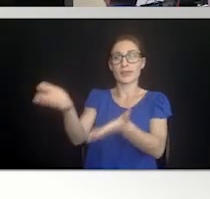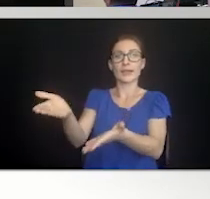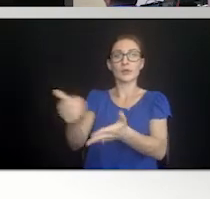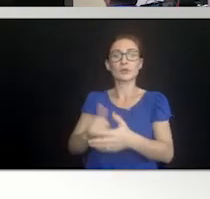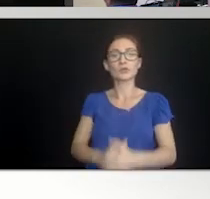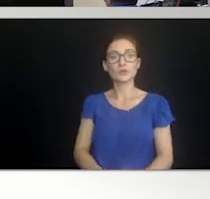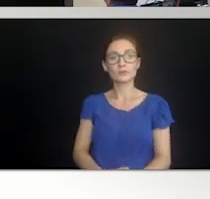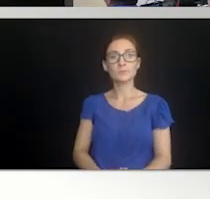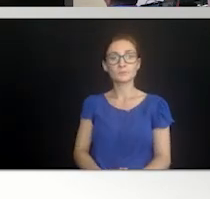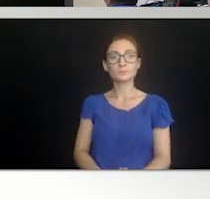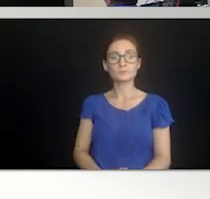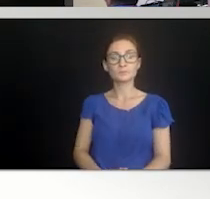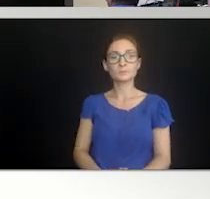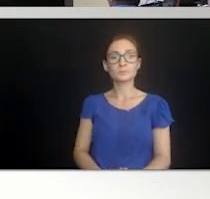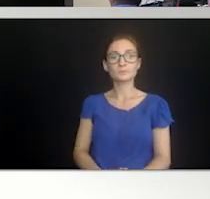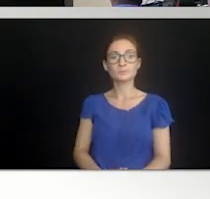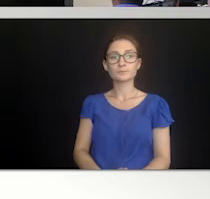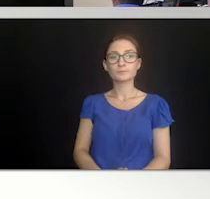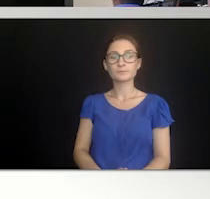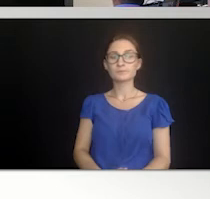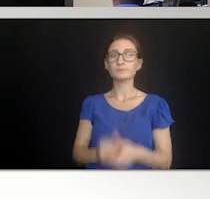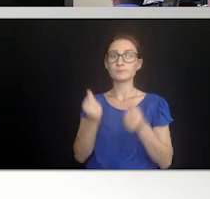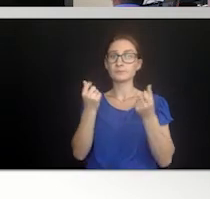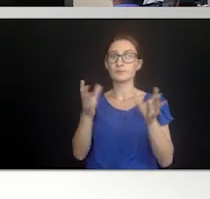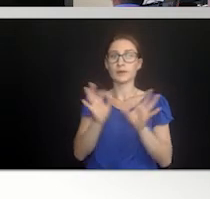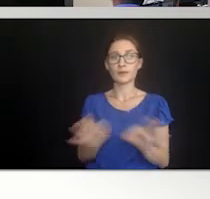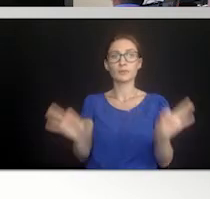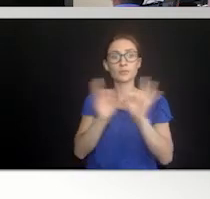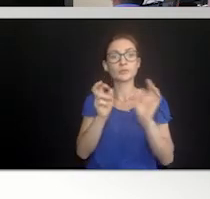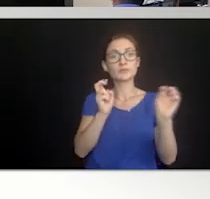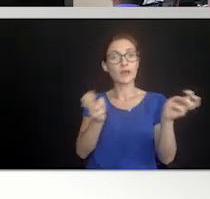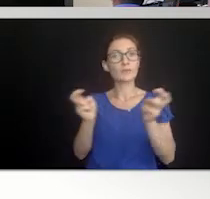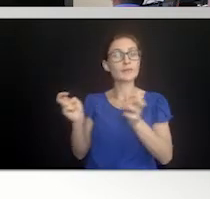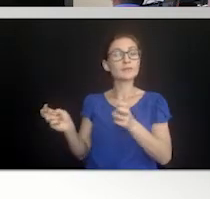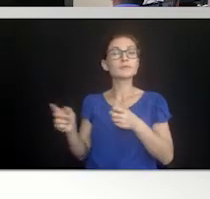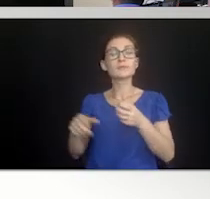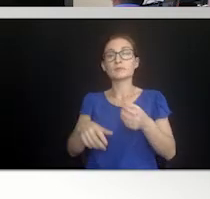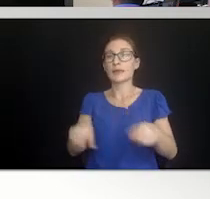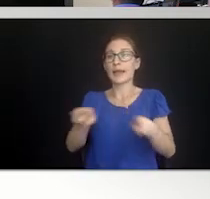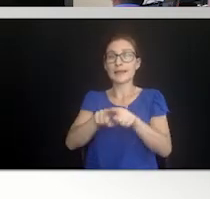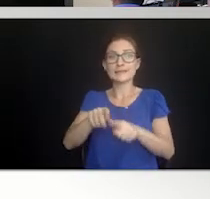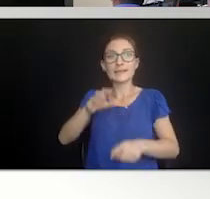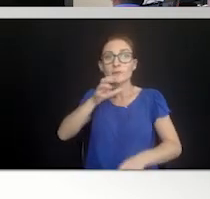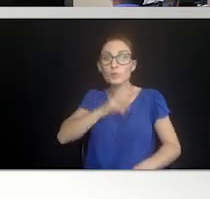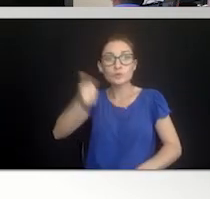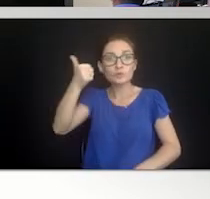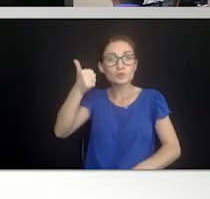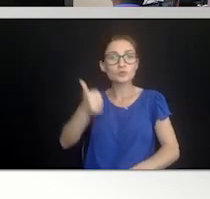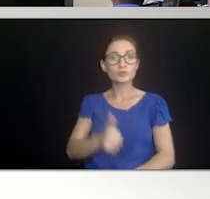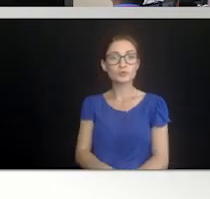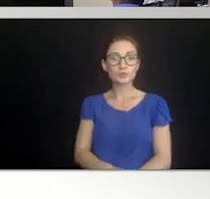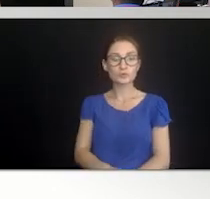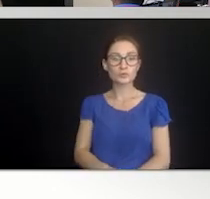here, talking about a number of different things that's important for your children as they begin to age out.